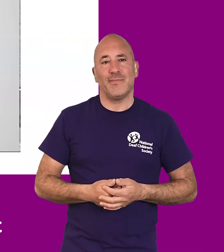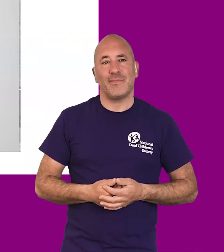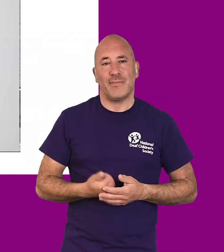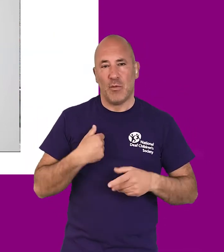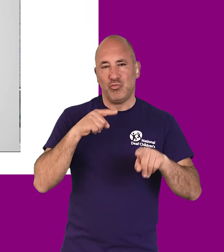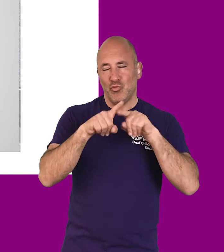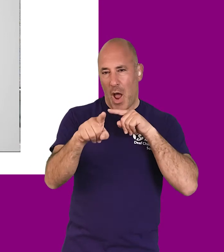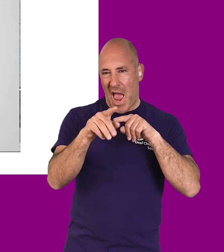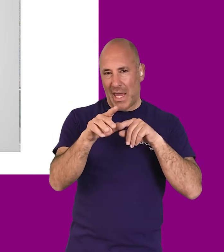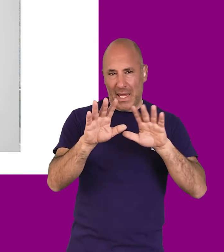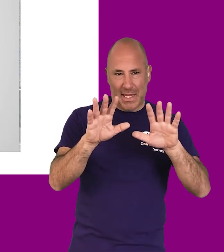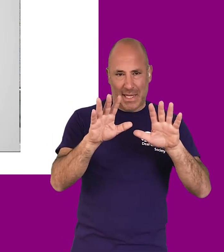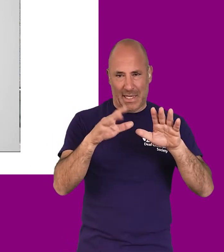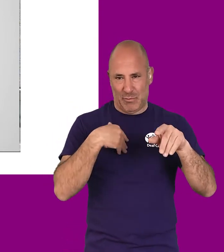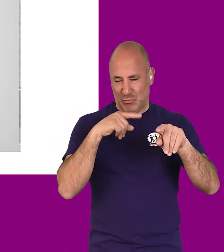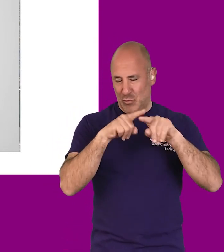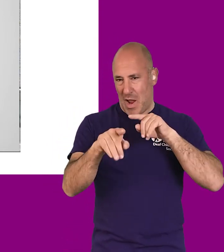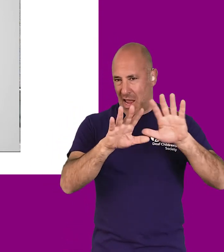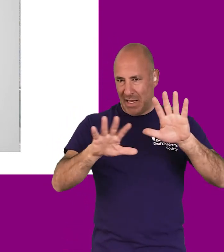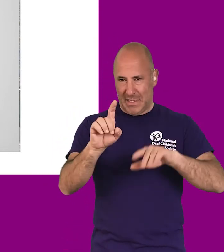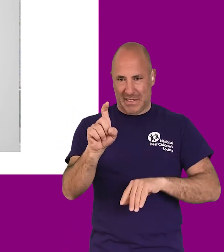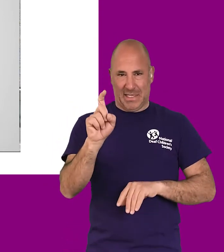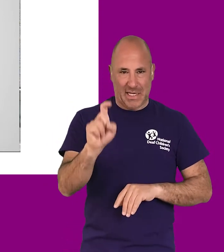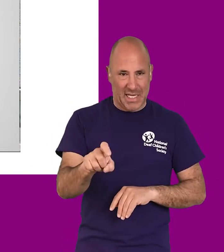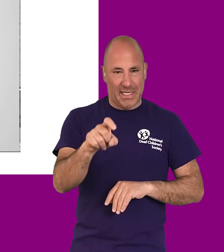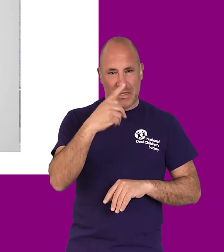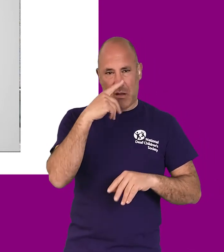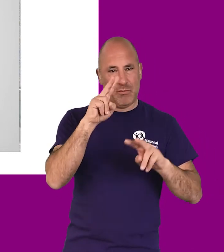palantypists and also the auto captions.